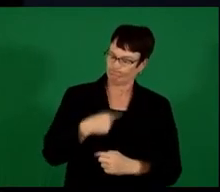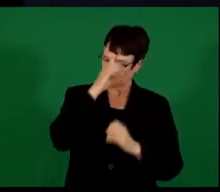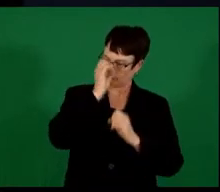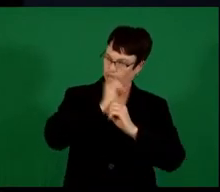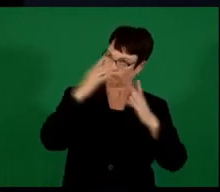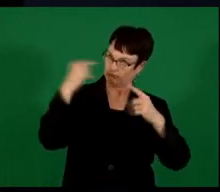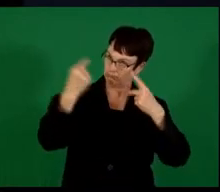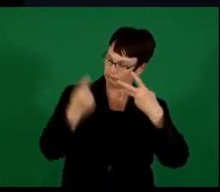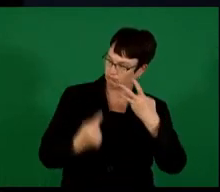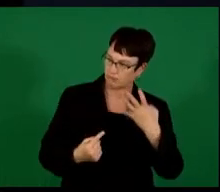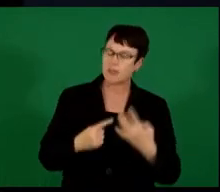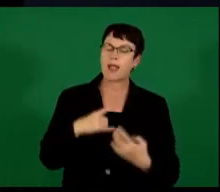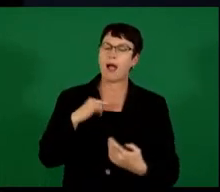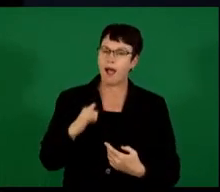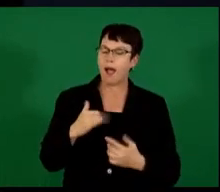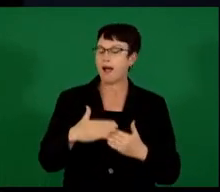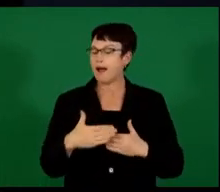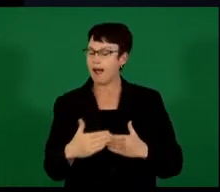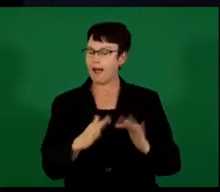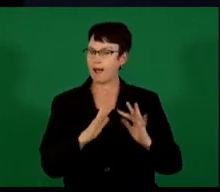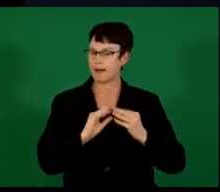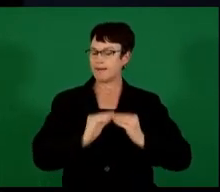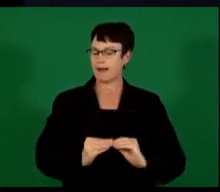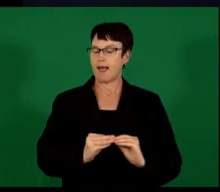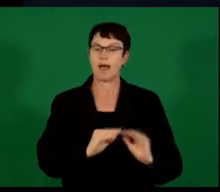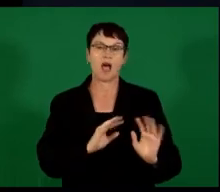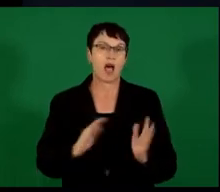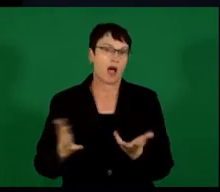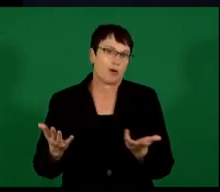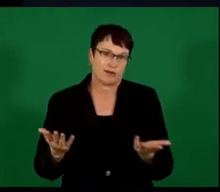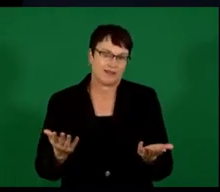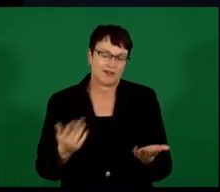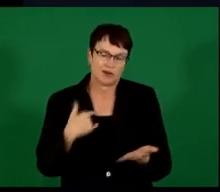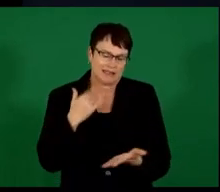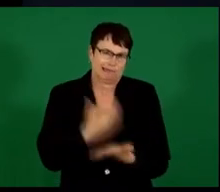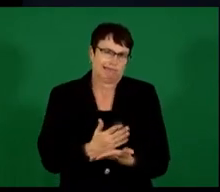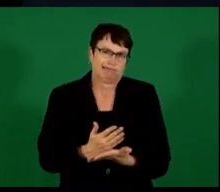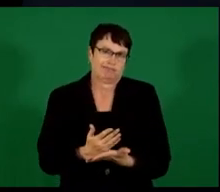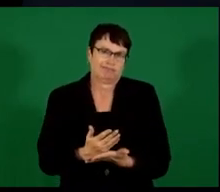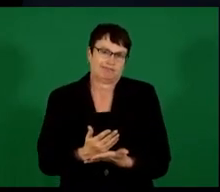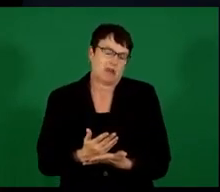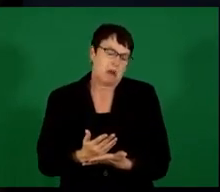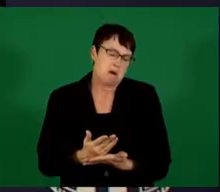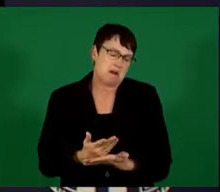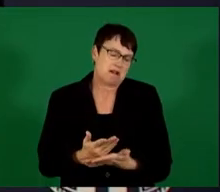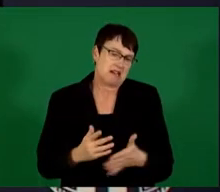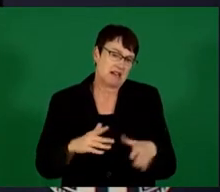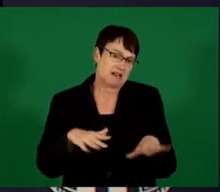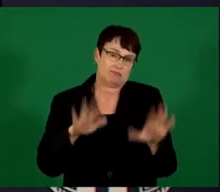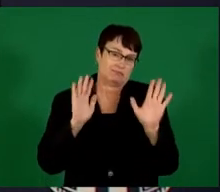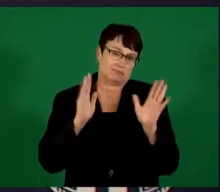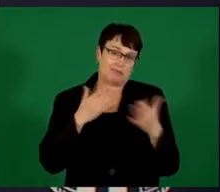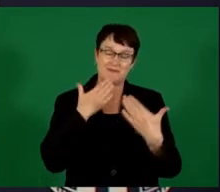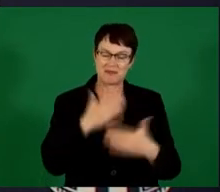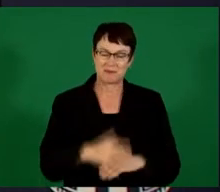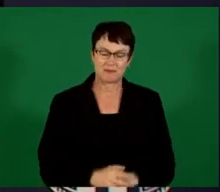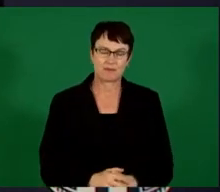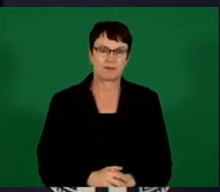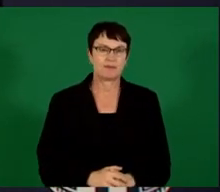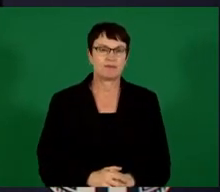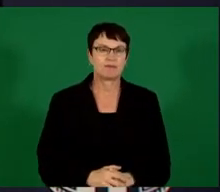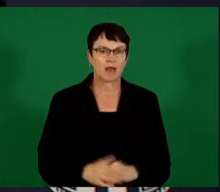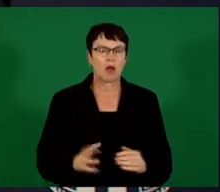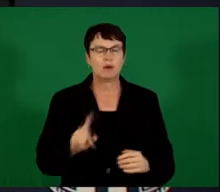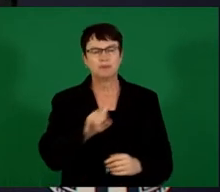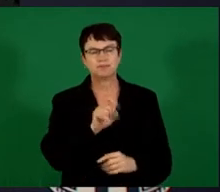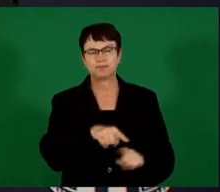those sectoral and expenditure decisions and outcomes that we saw. Thanks. Rashad, can you deal with